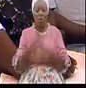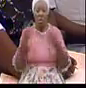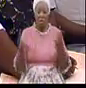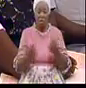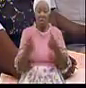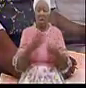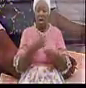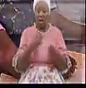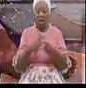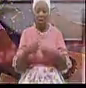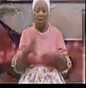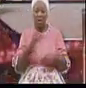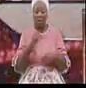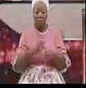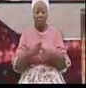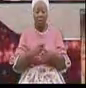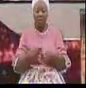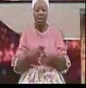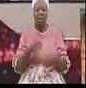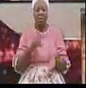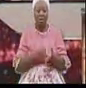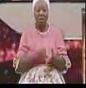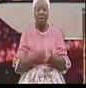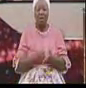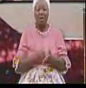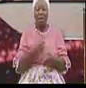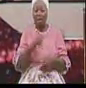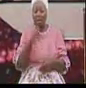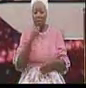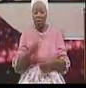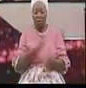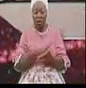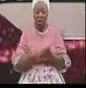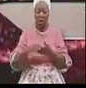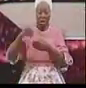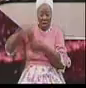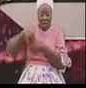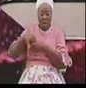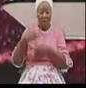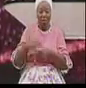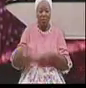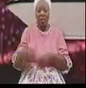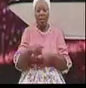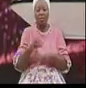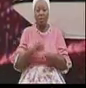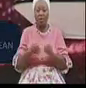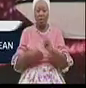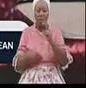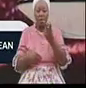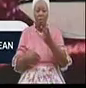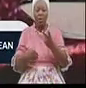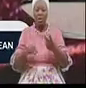their inward part. Look at number two. Number two is the unrighteous,